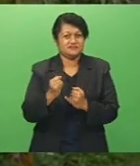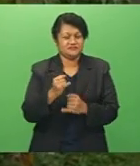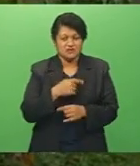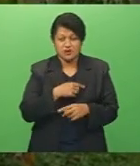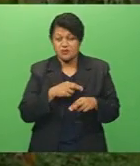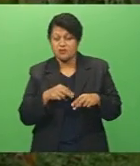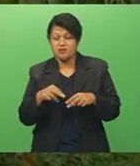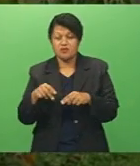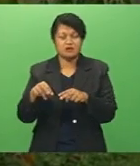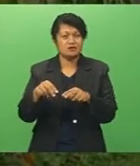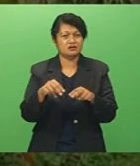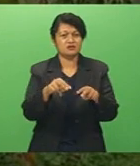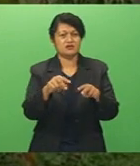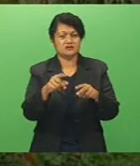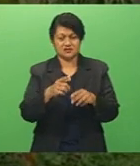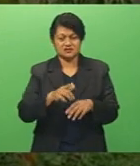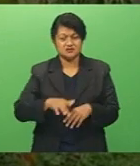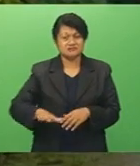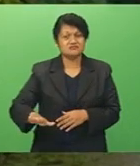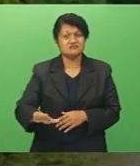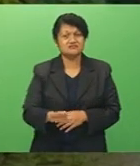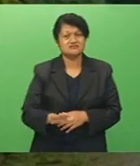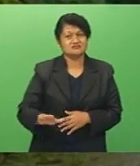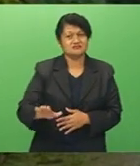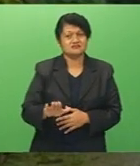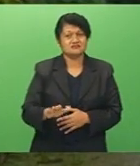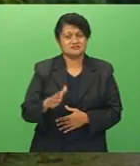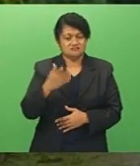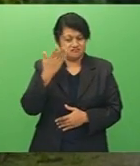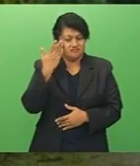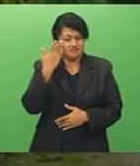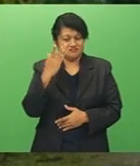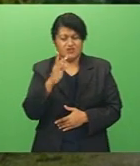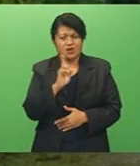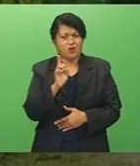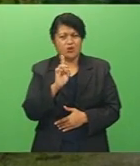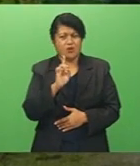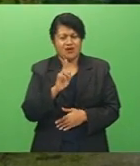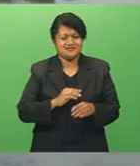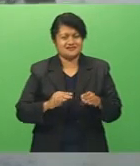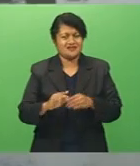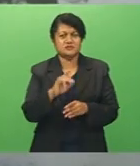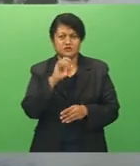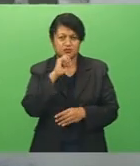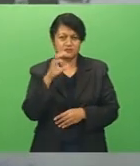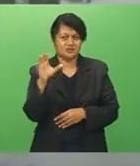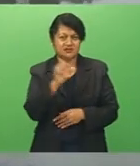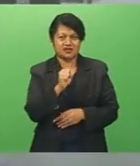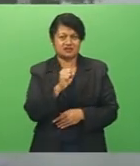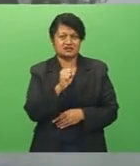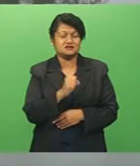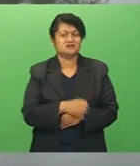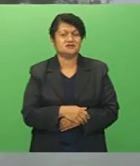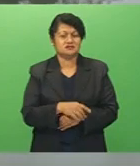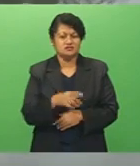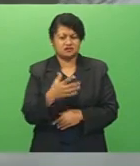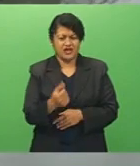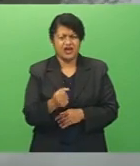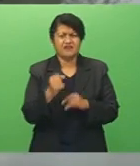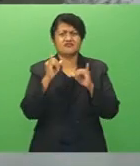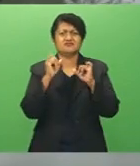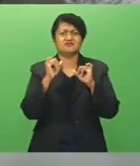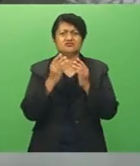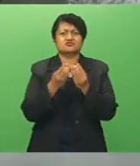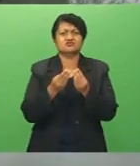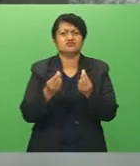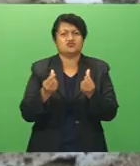this area. I don't know what necessary steps will be taken to get this issue solved. It's not